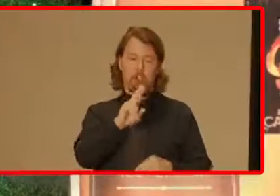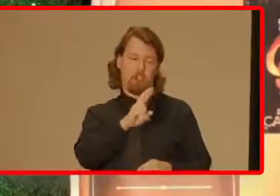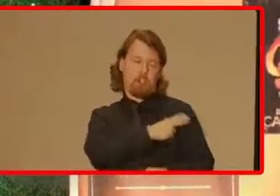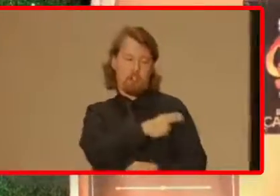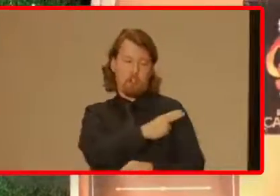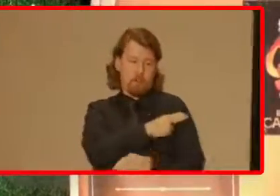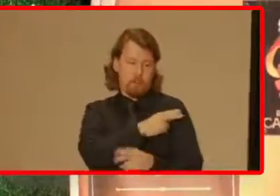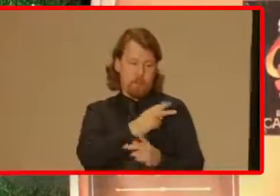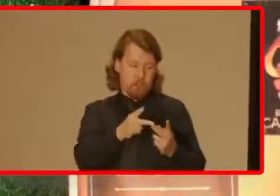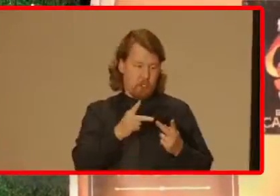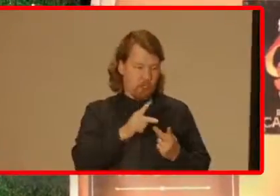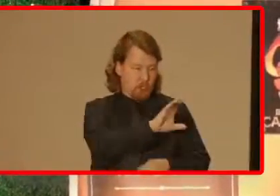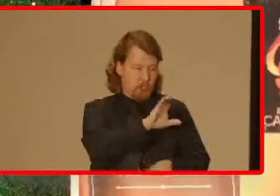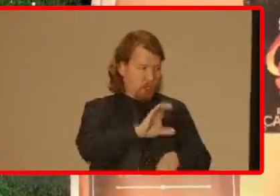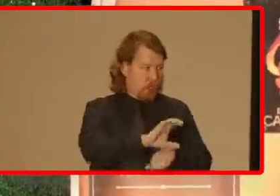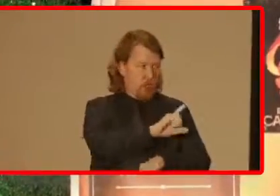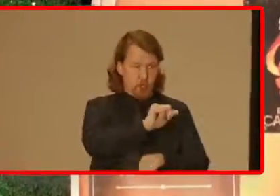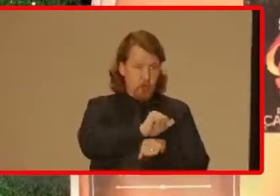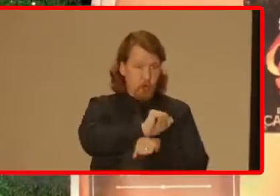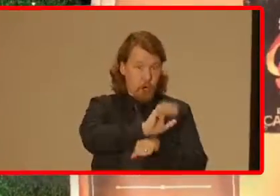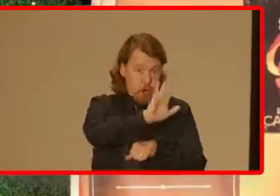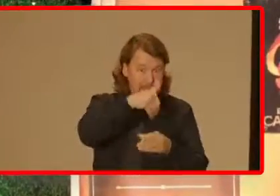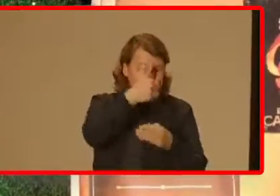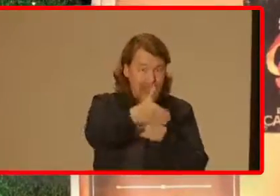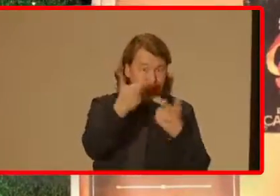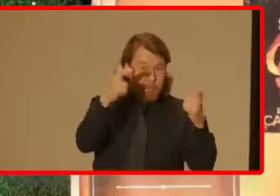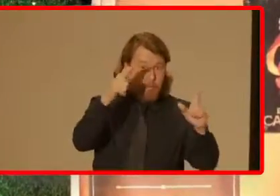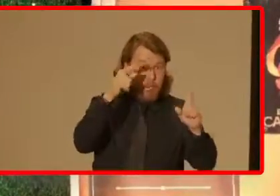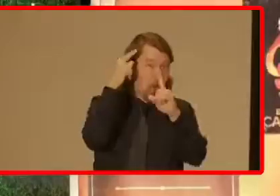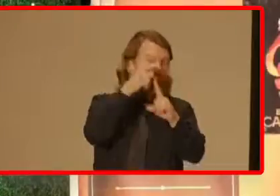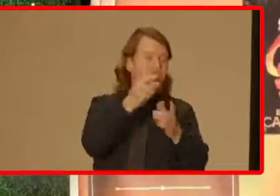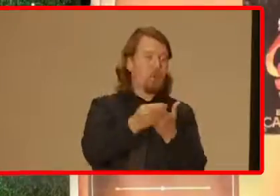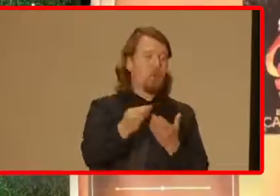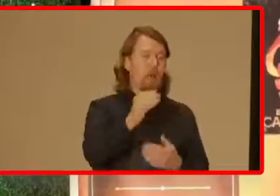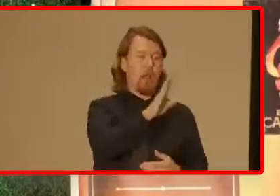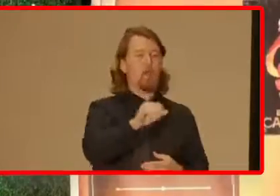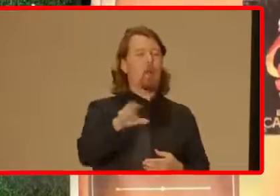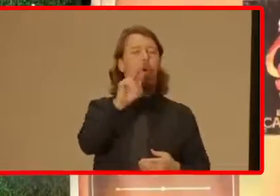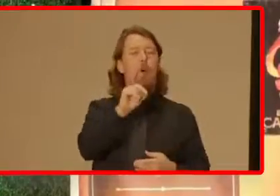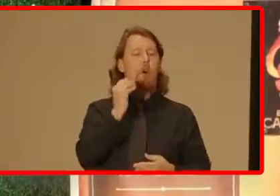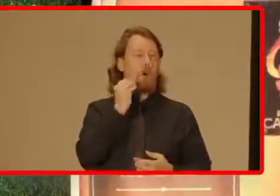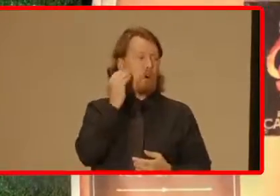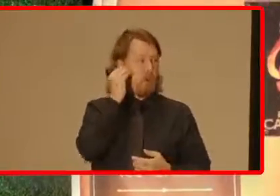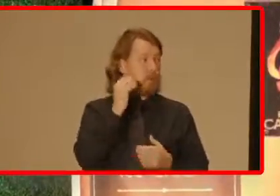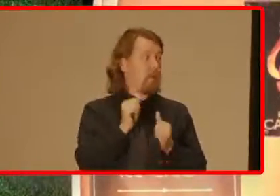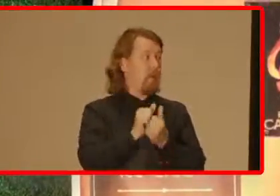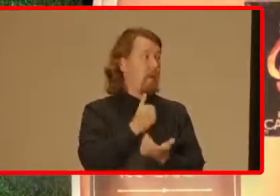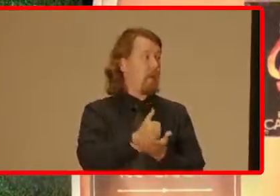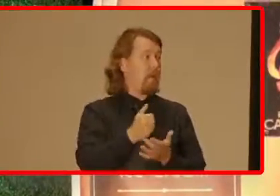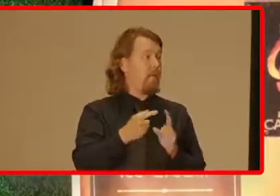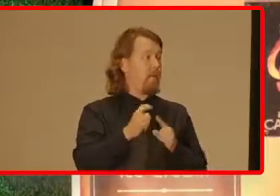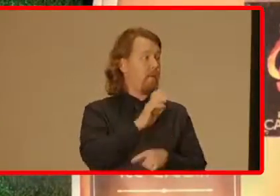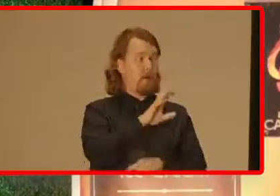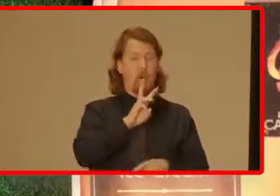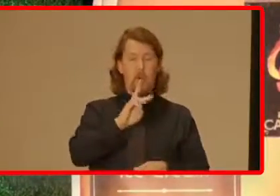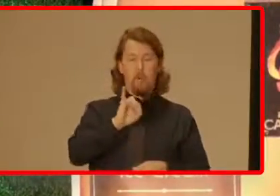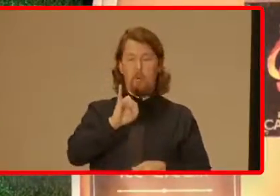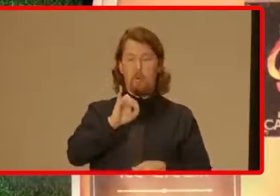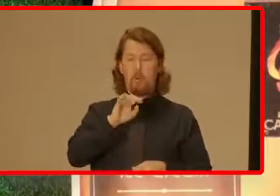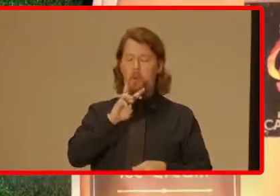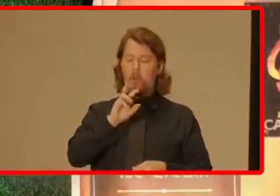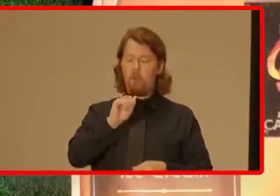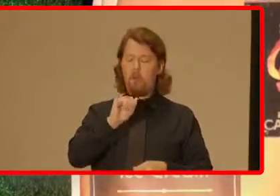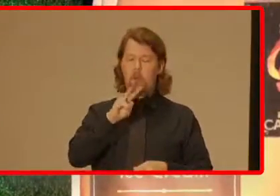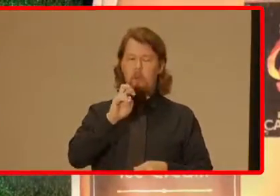She's already working on her next big goal, to purchase her own home. With help from her waiver care team, she's